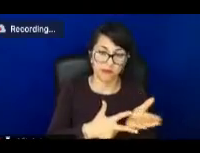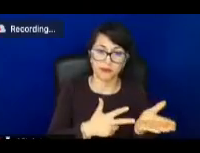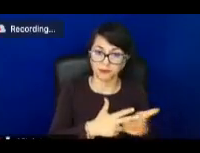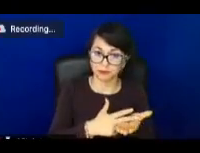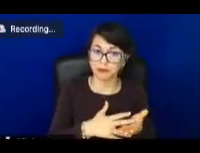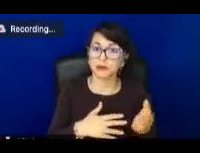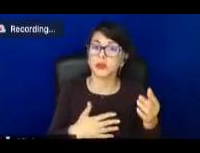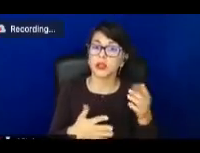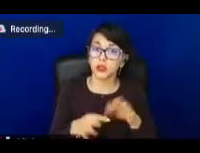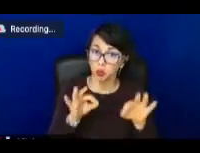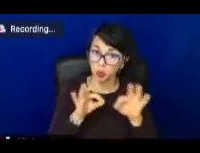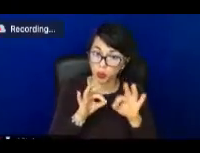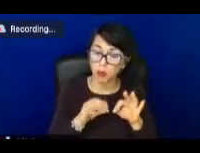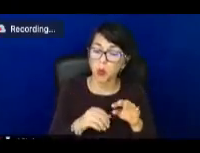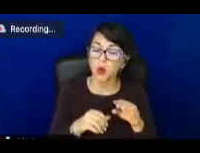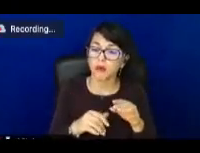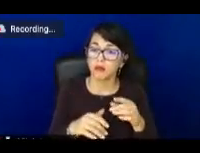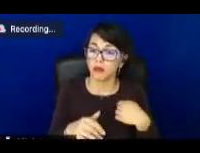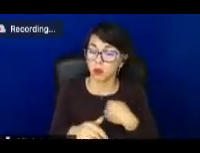Patricia?